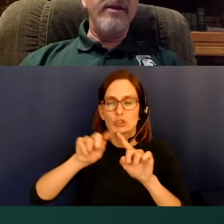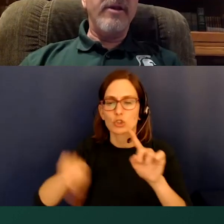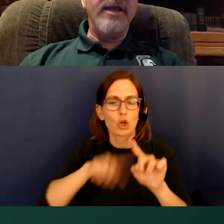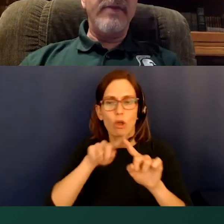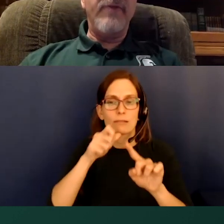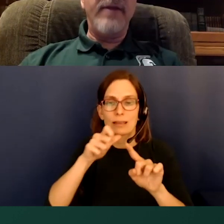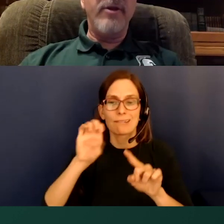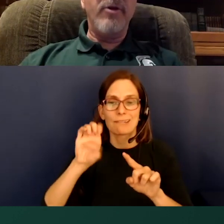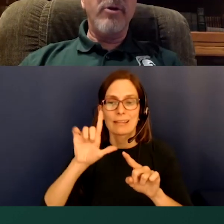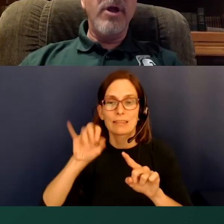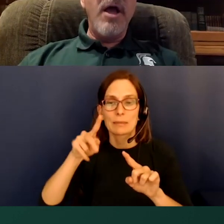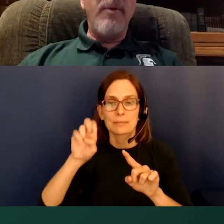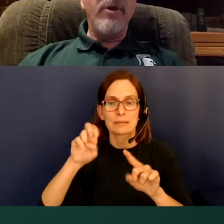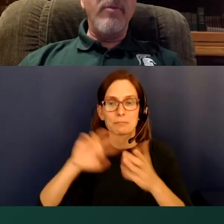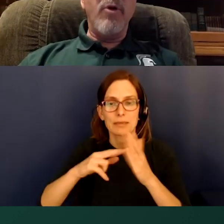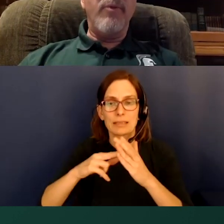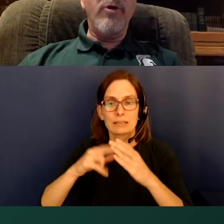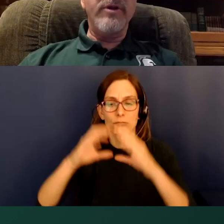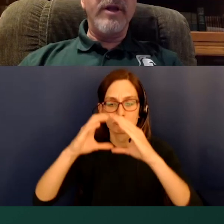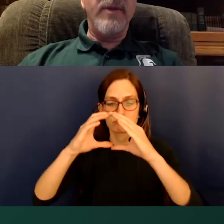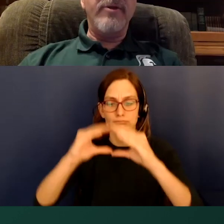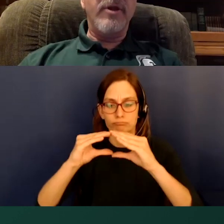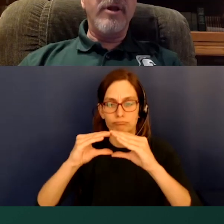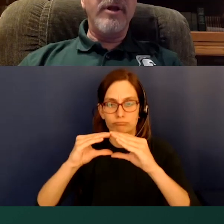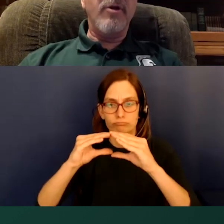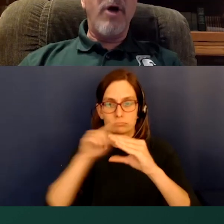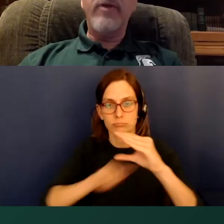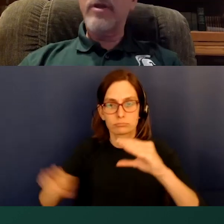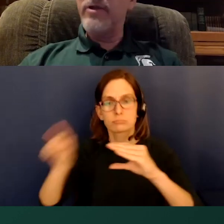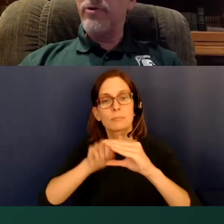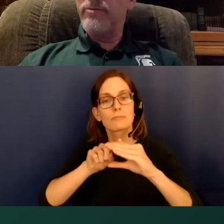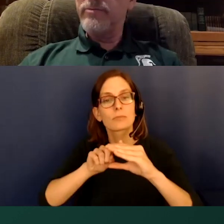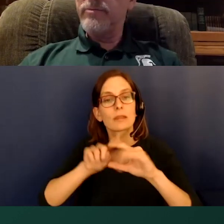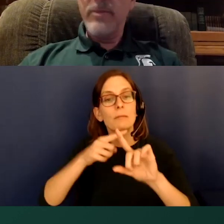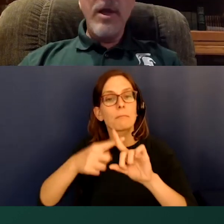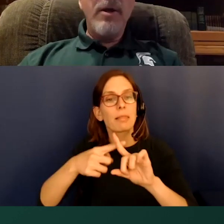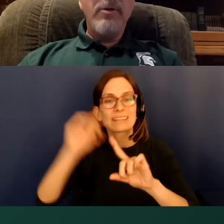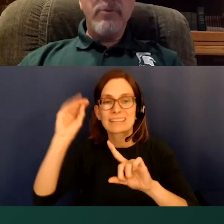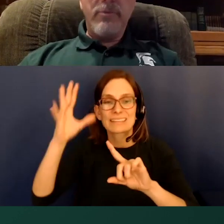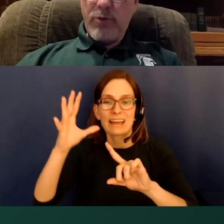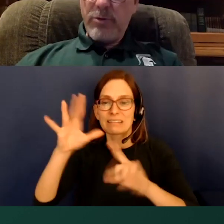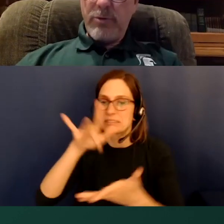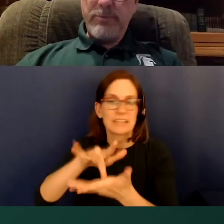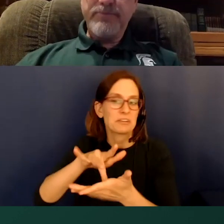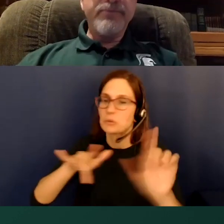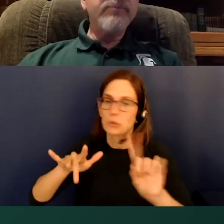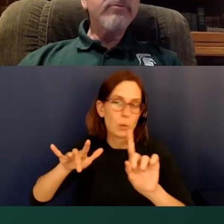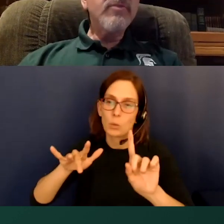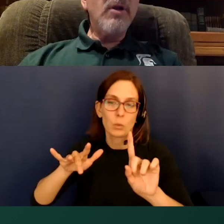a slightly flattened circle. But what's more important is that the sun is off center.